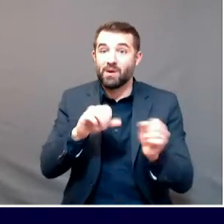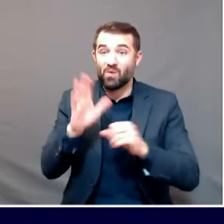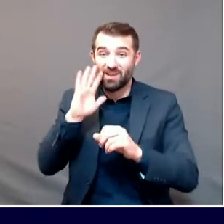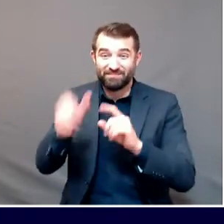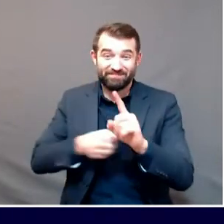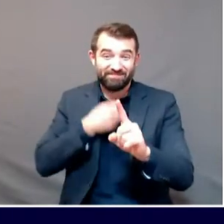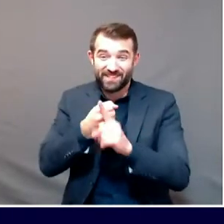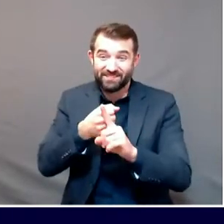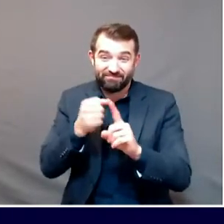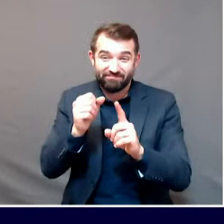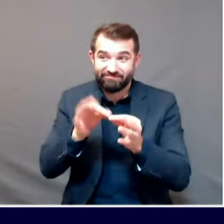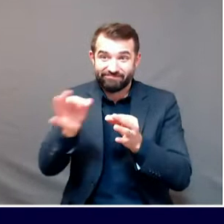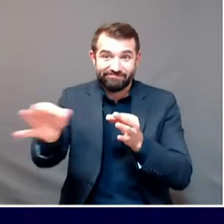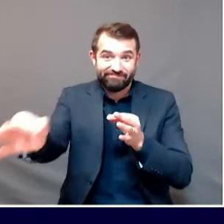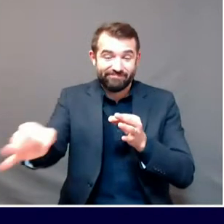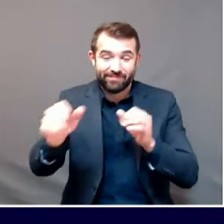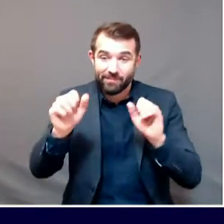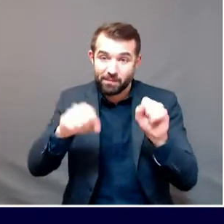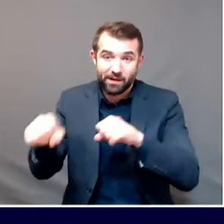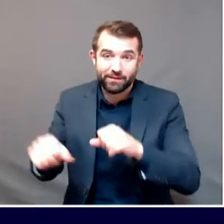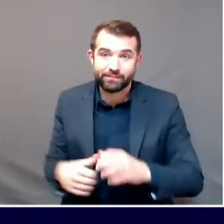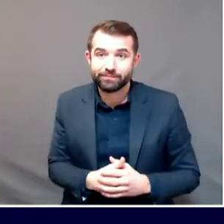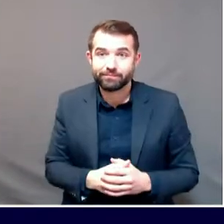Okay. And one last thing,